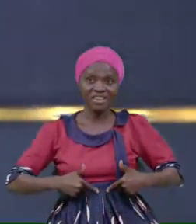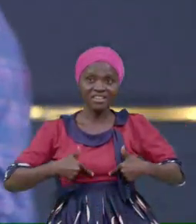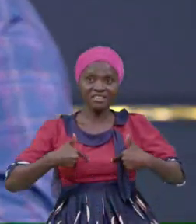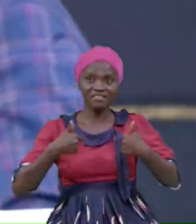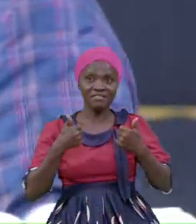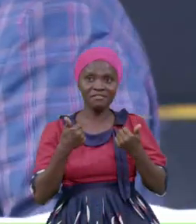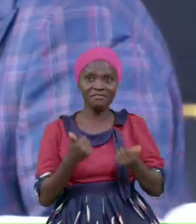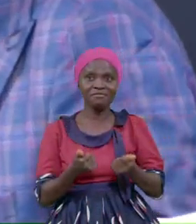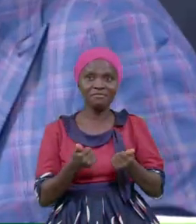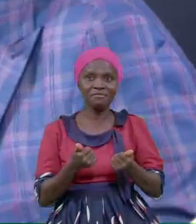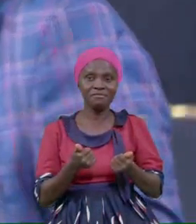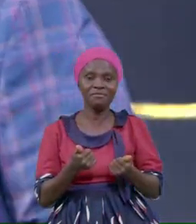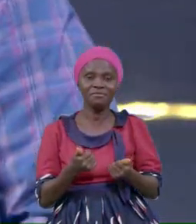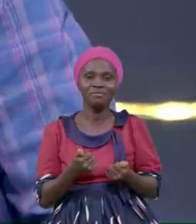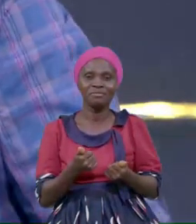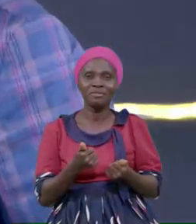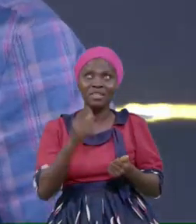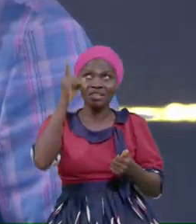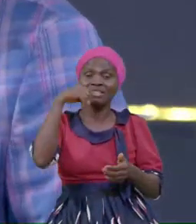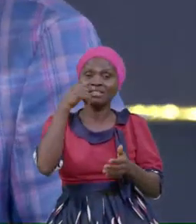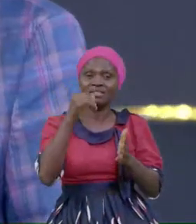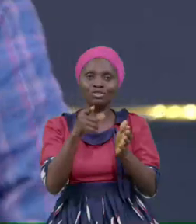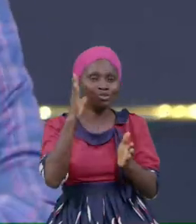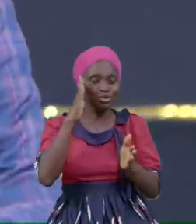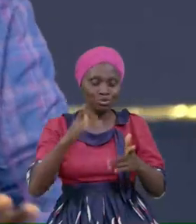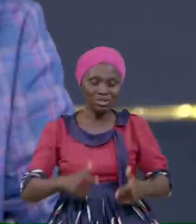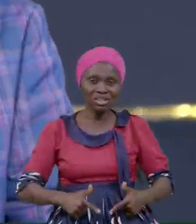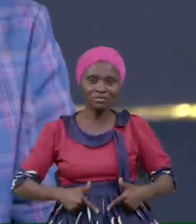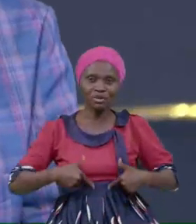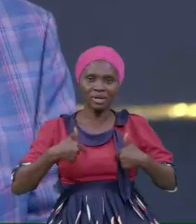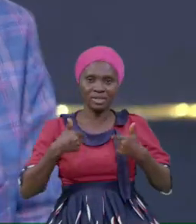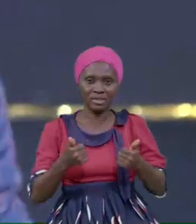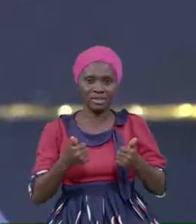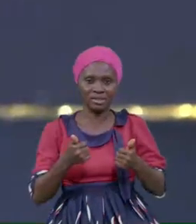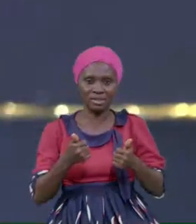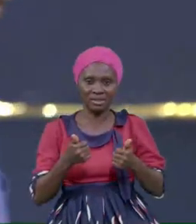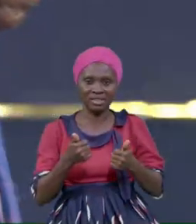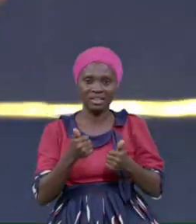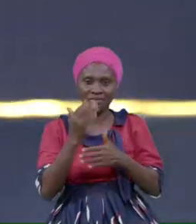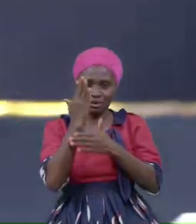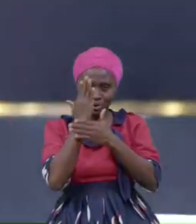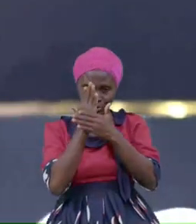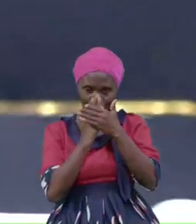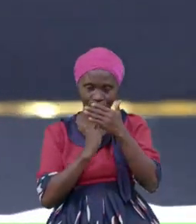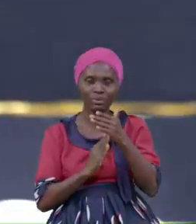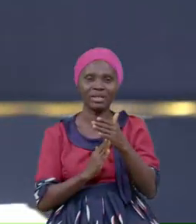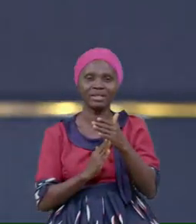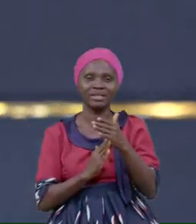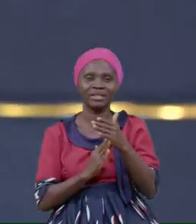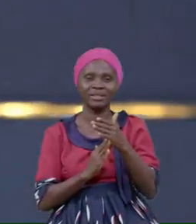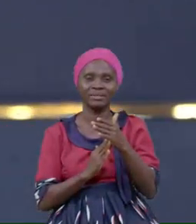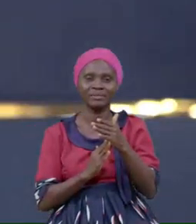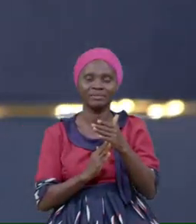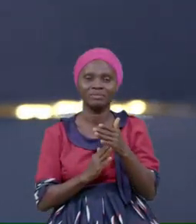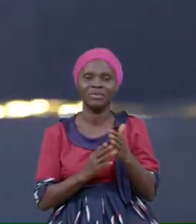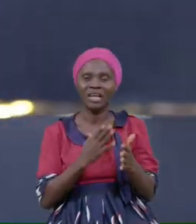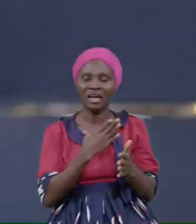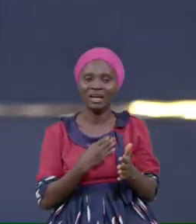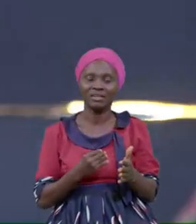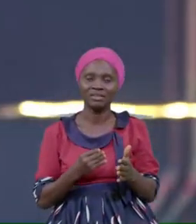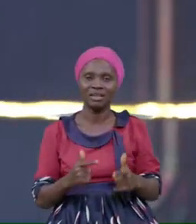live frivolously, carelessly. We used to live in a dissipating way.